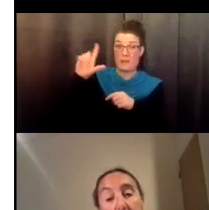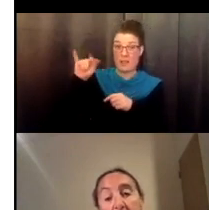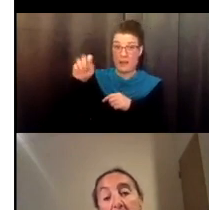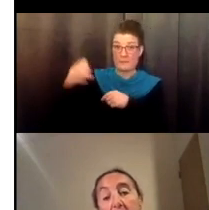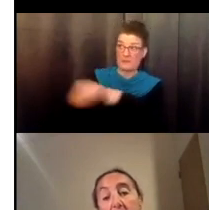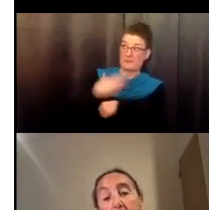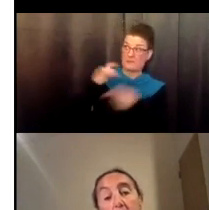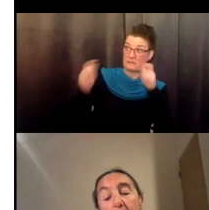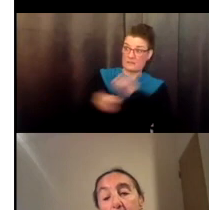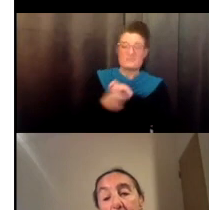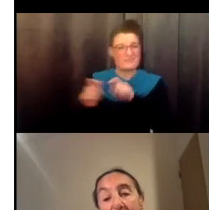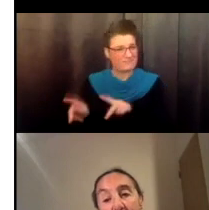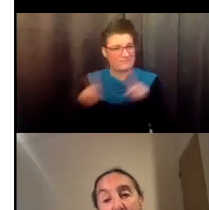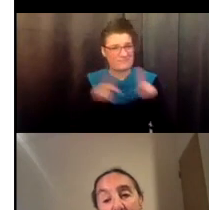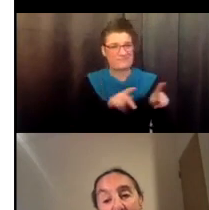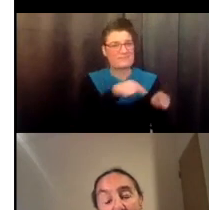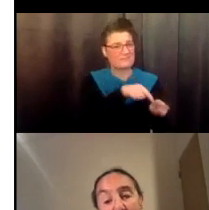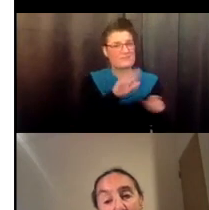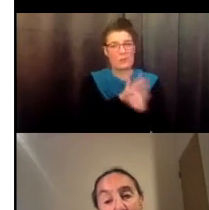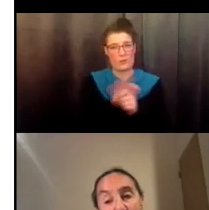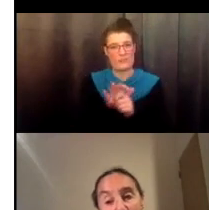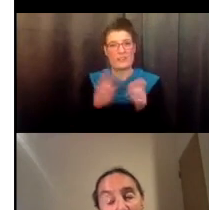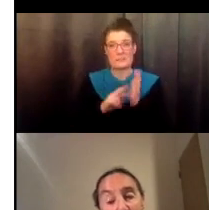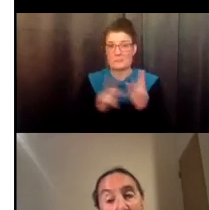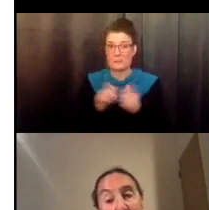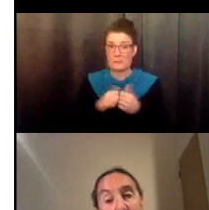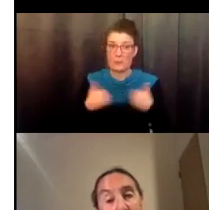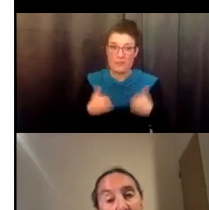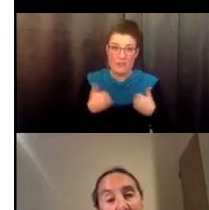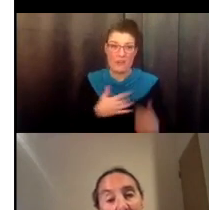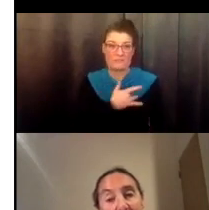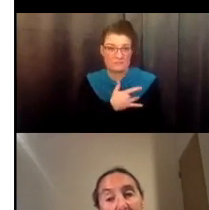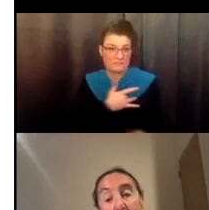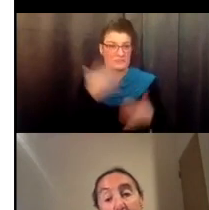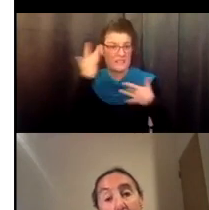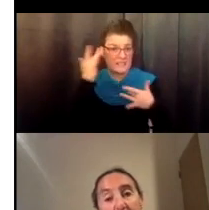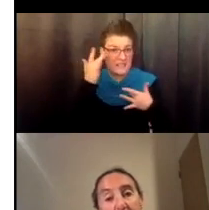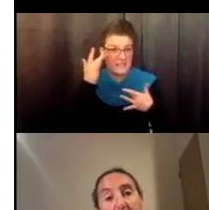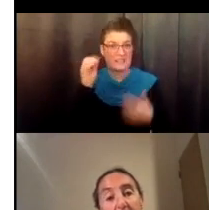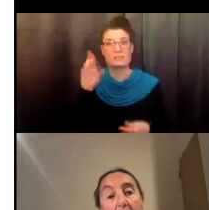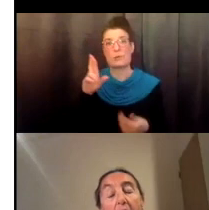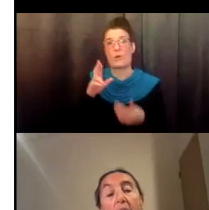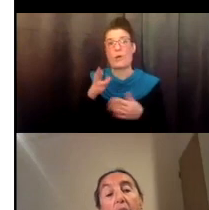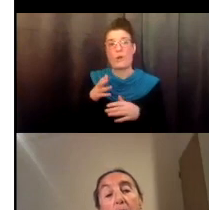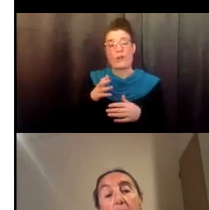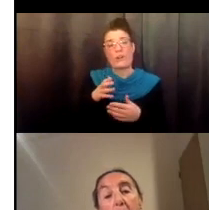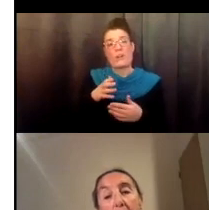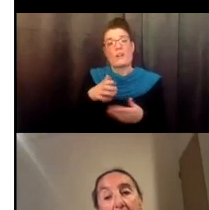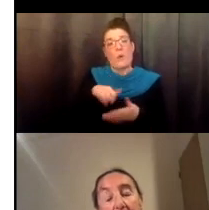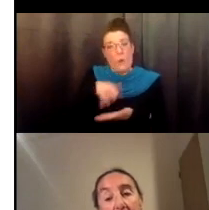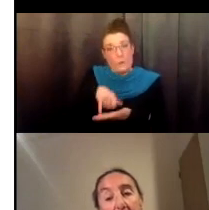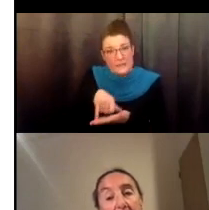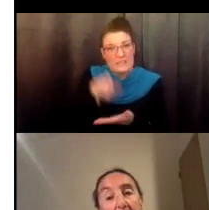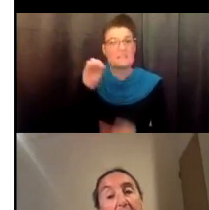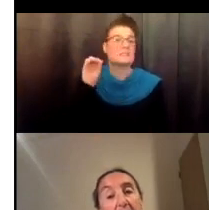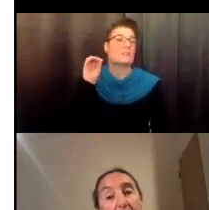vulnerability. So people that have pre-existing cardiovascular or respiratory disease or obesity are more